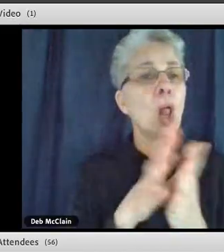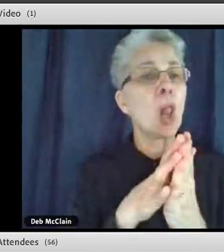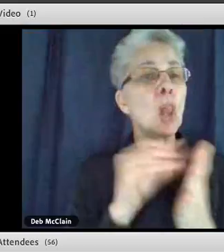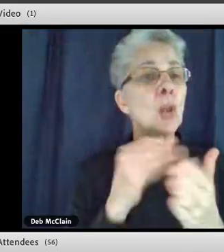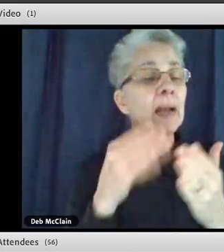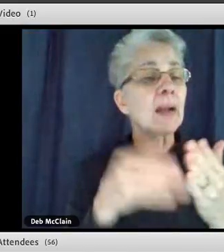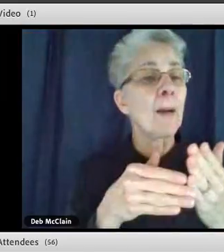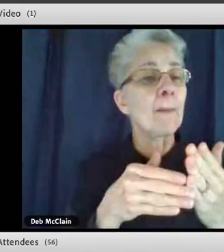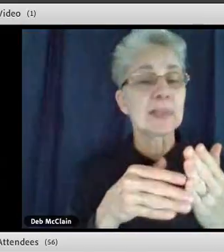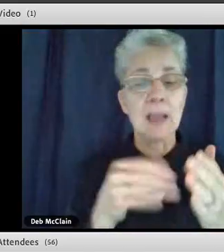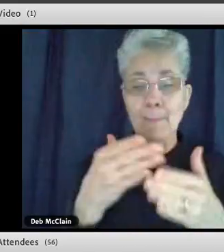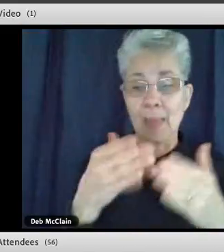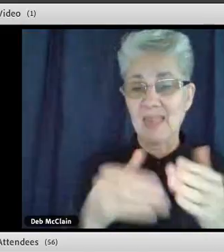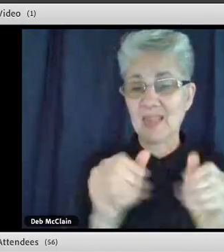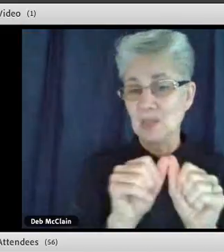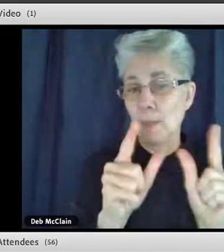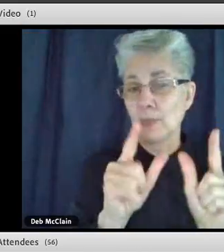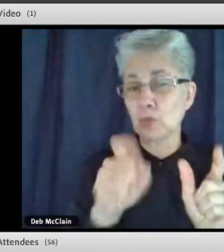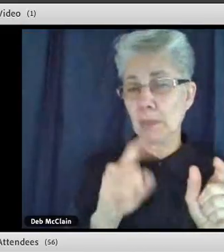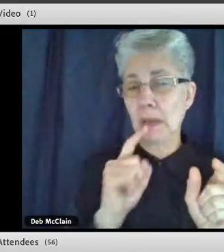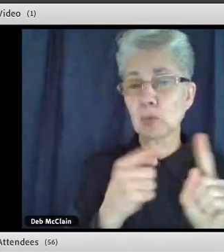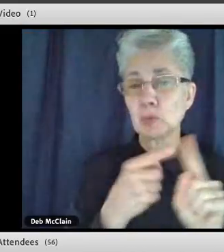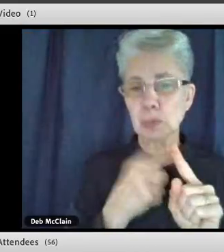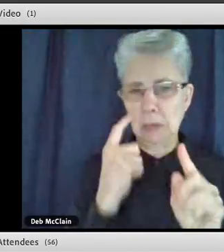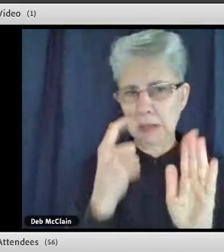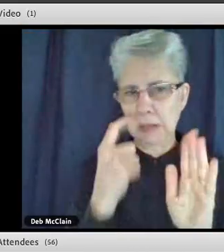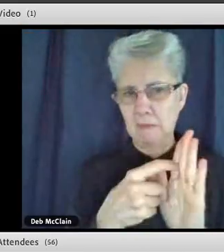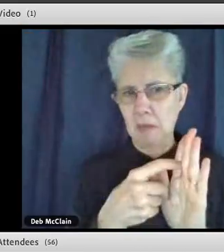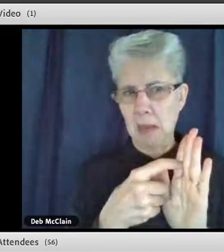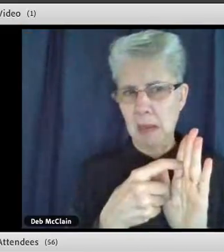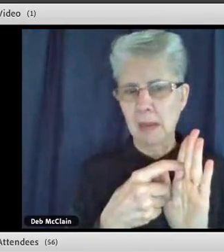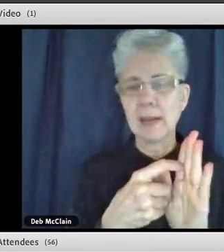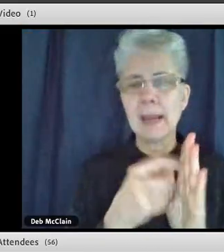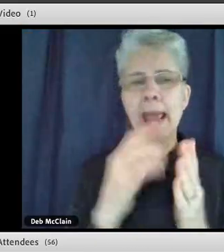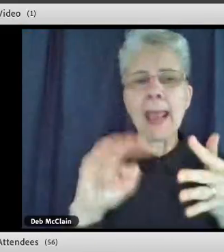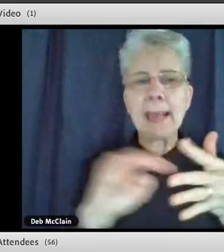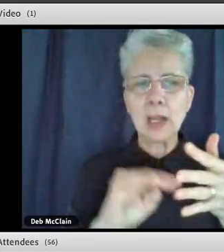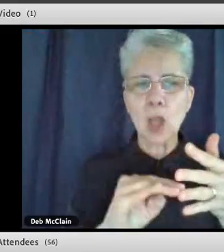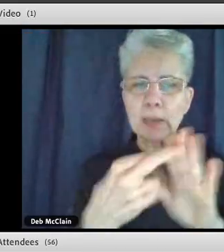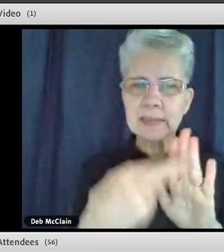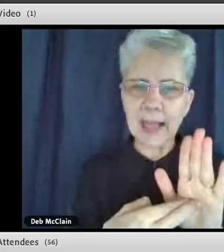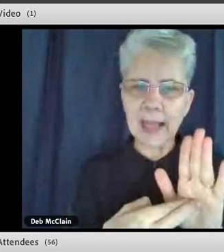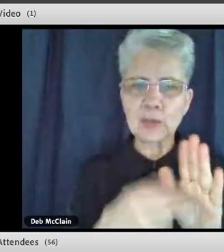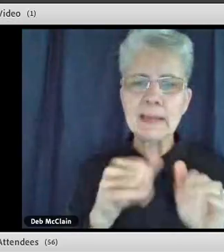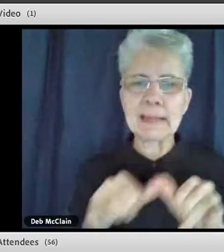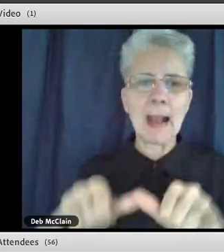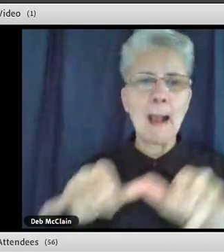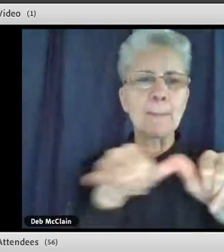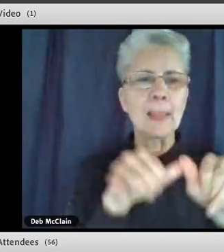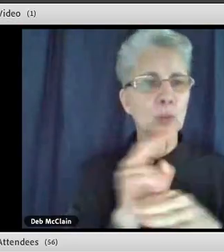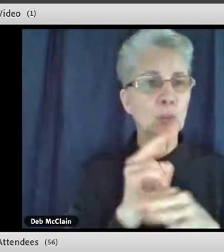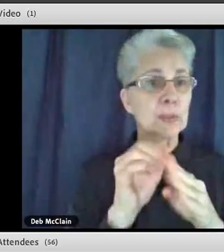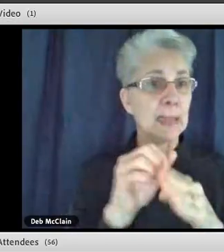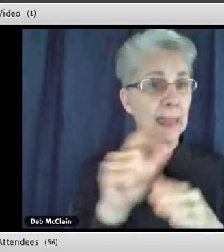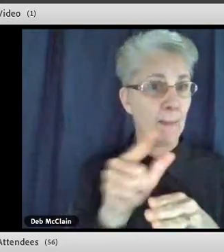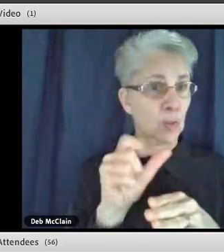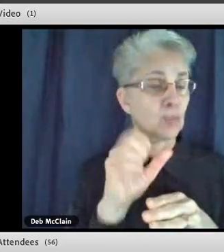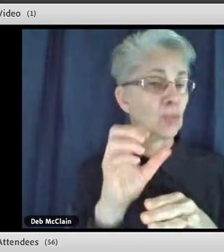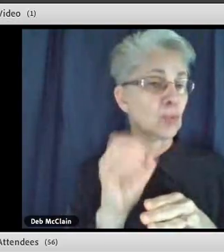by the end of this webinar, you should be able to identify cataloging standards commonly used in libraries. Okay,